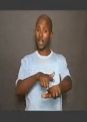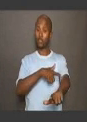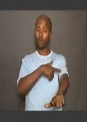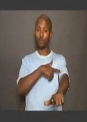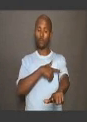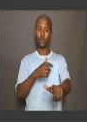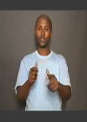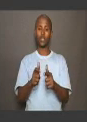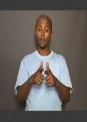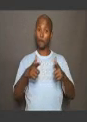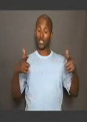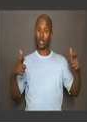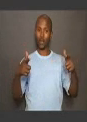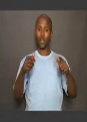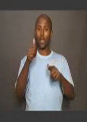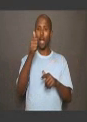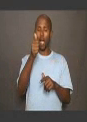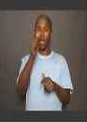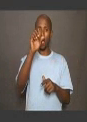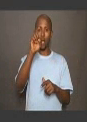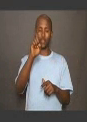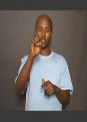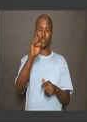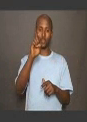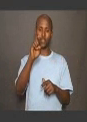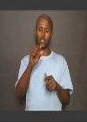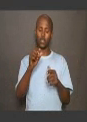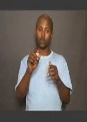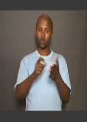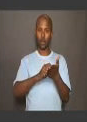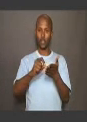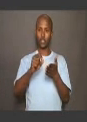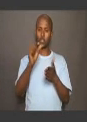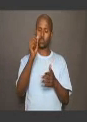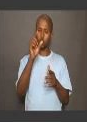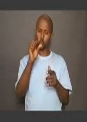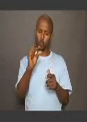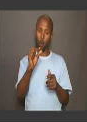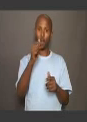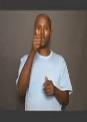semi-major axis is denoted by a small a.